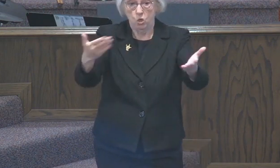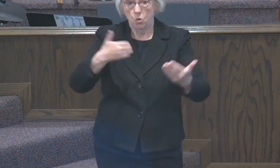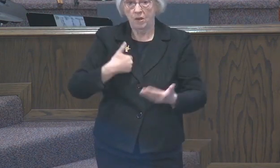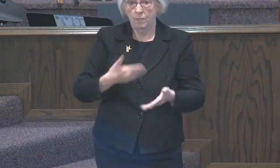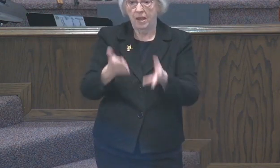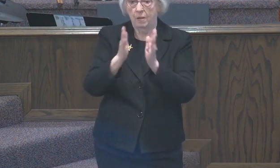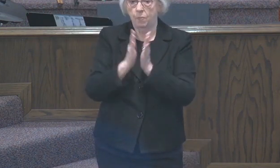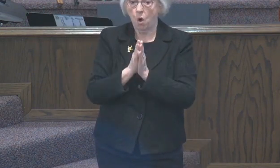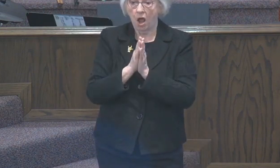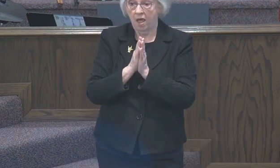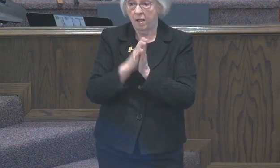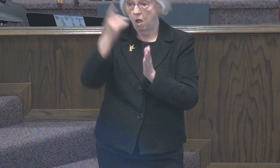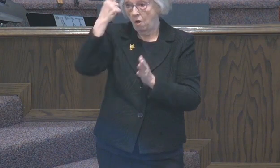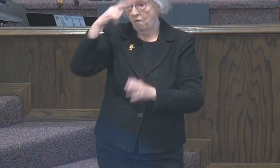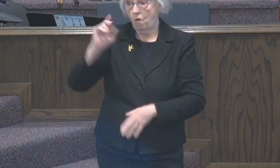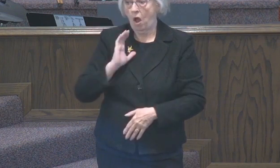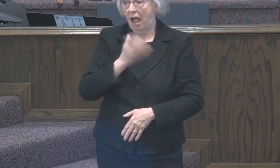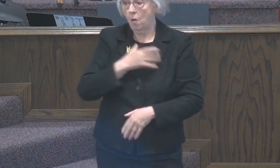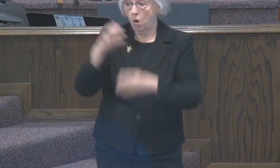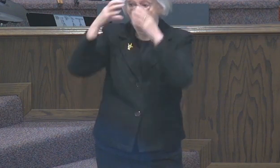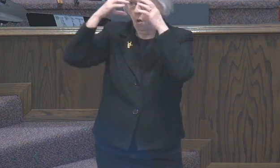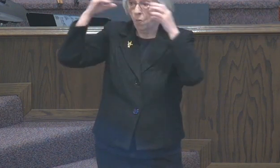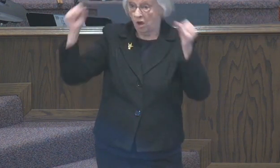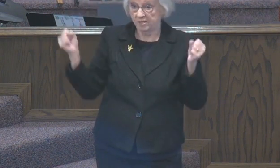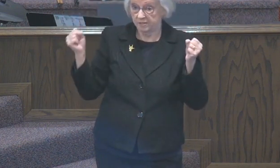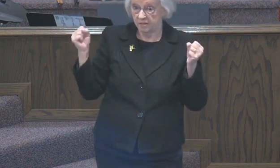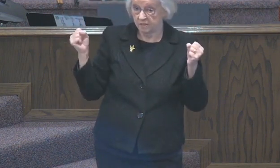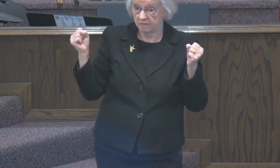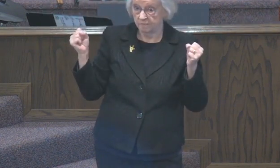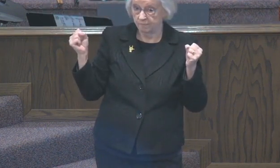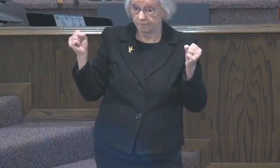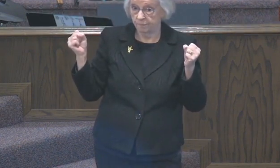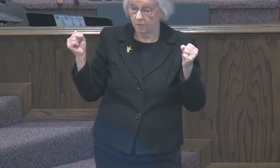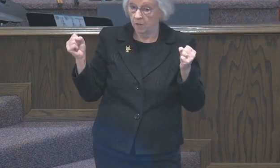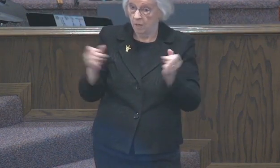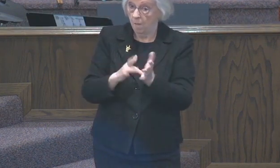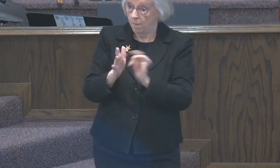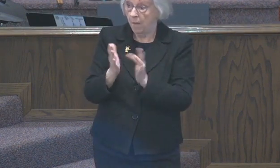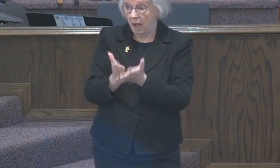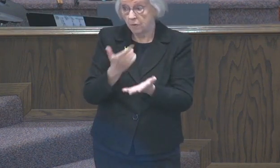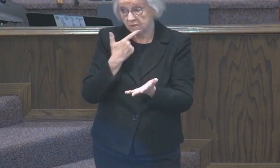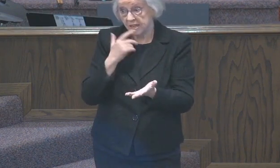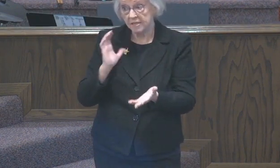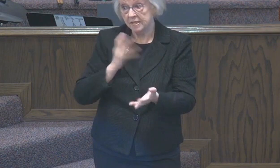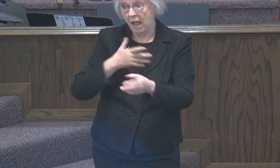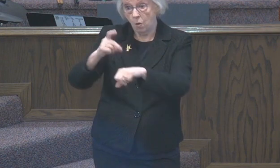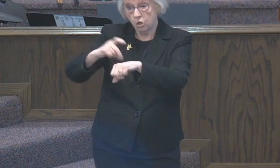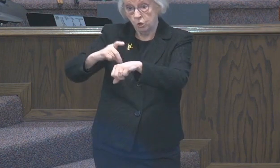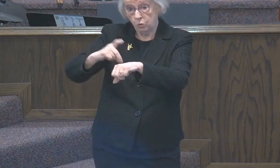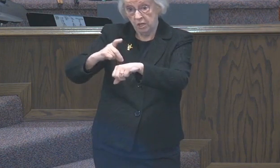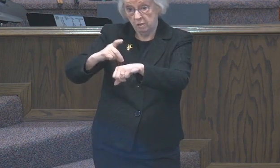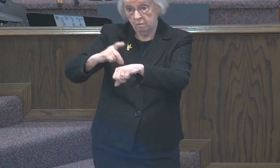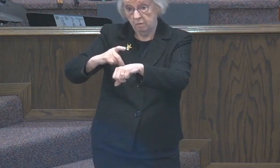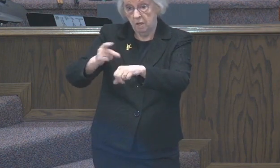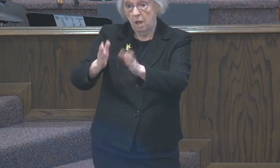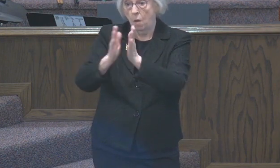do that. And in Nehemiah chapter 1, verse 4 through chapter 2, verse 4, you'll see in more than one occasion that the